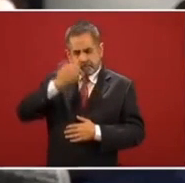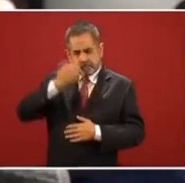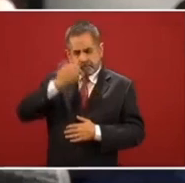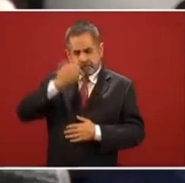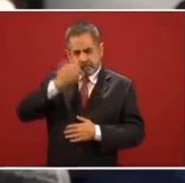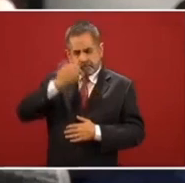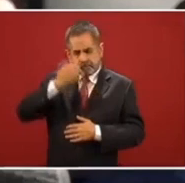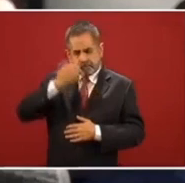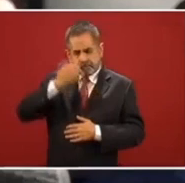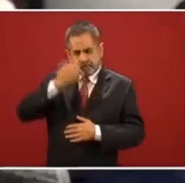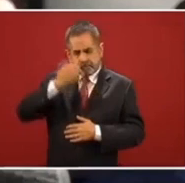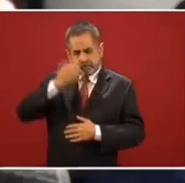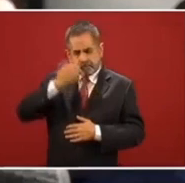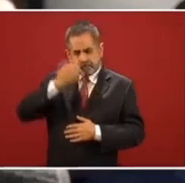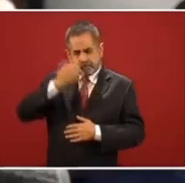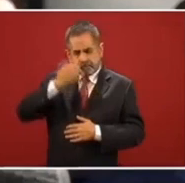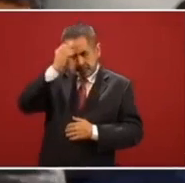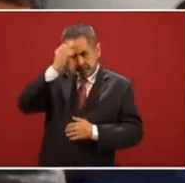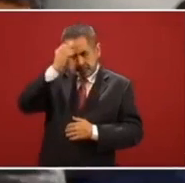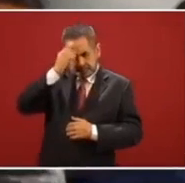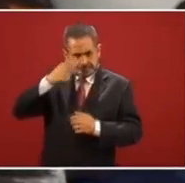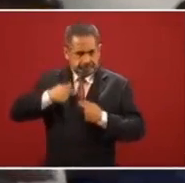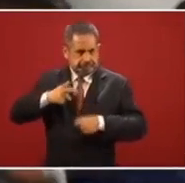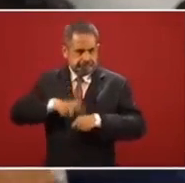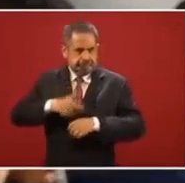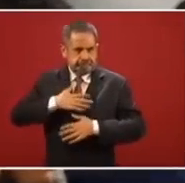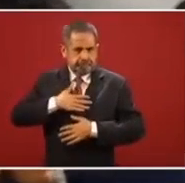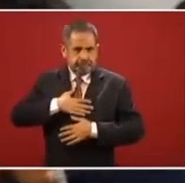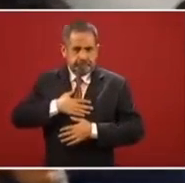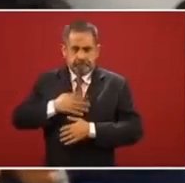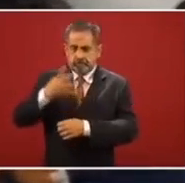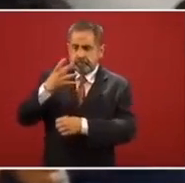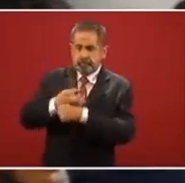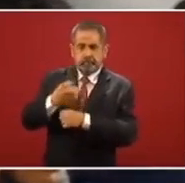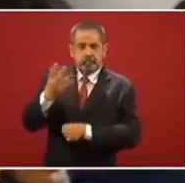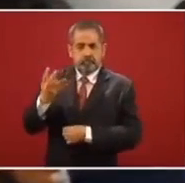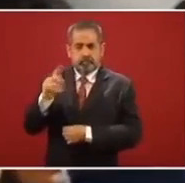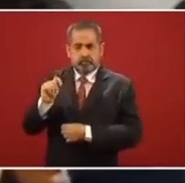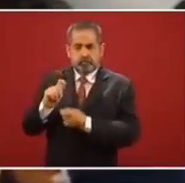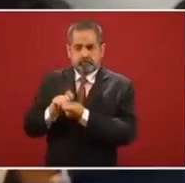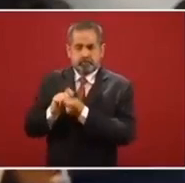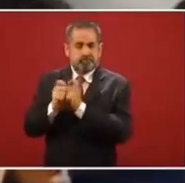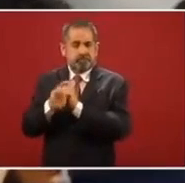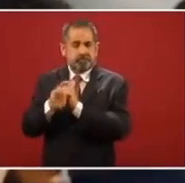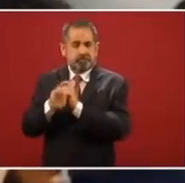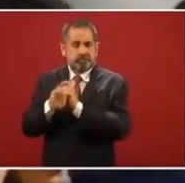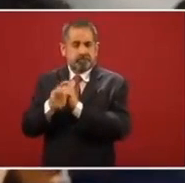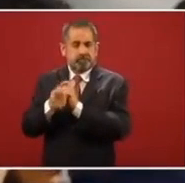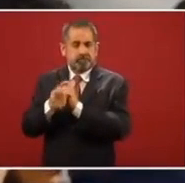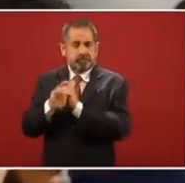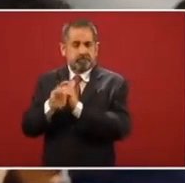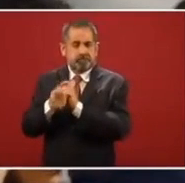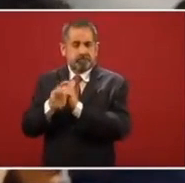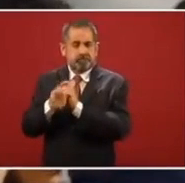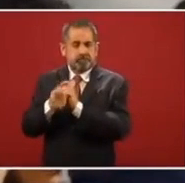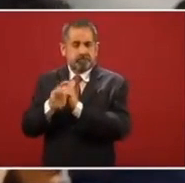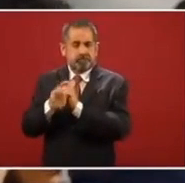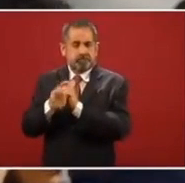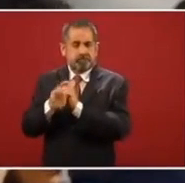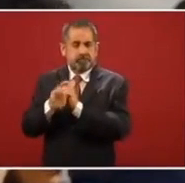own very personal opinion, Que la cuarta transformación no estaría completa that the